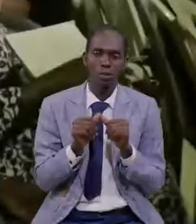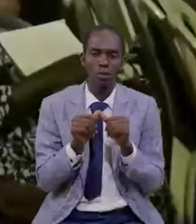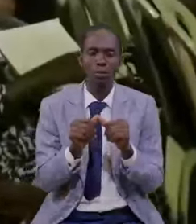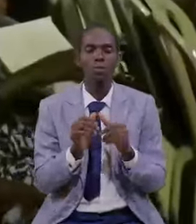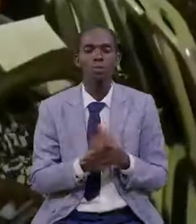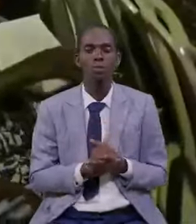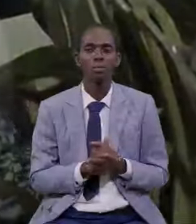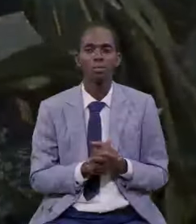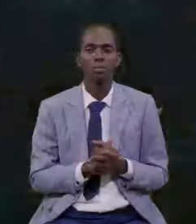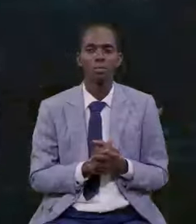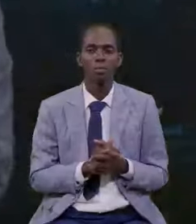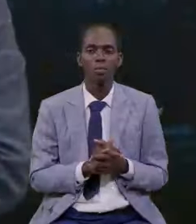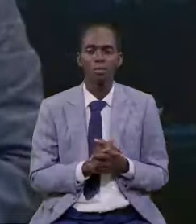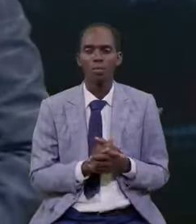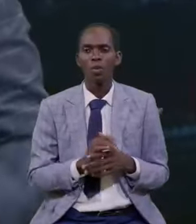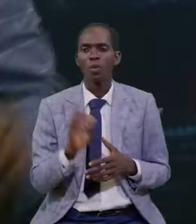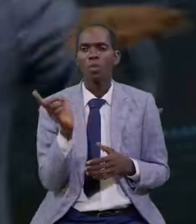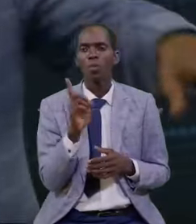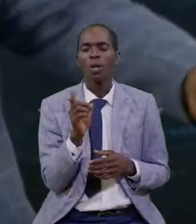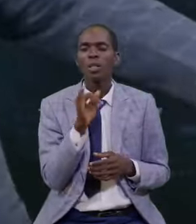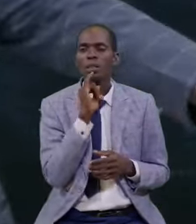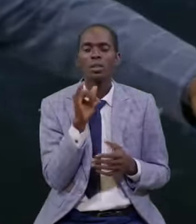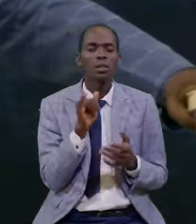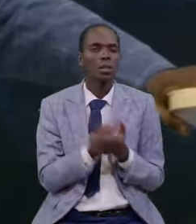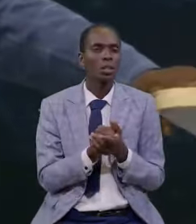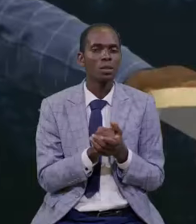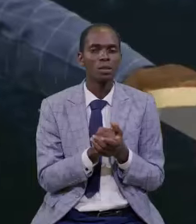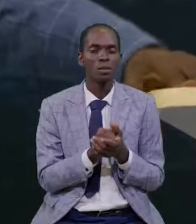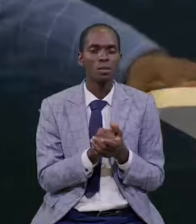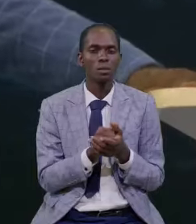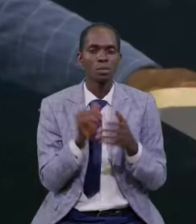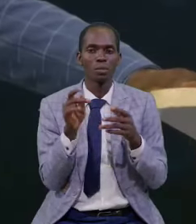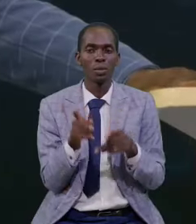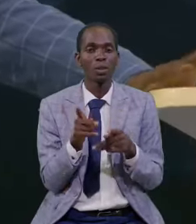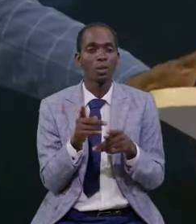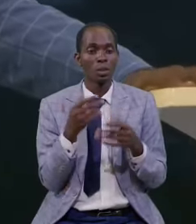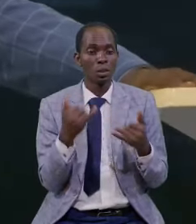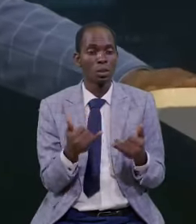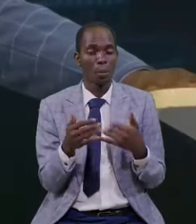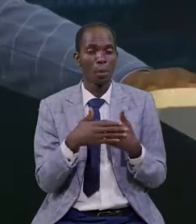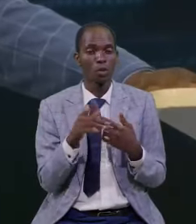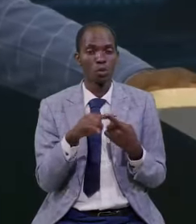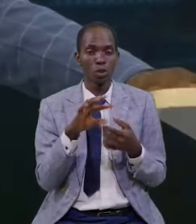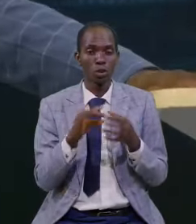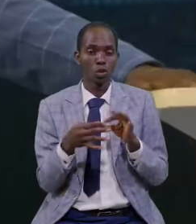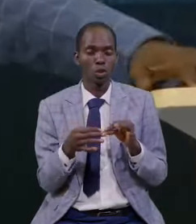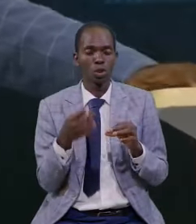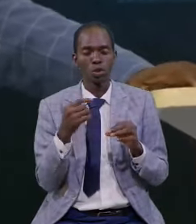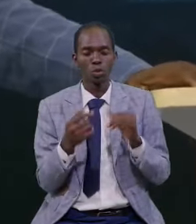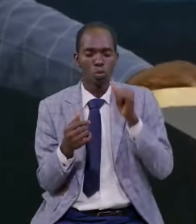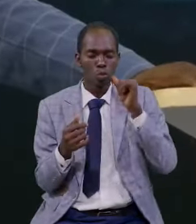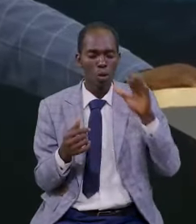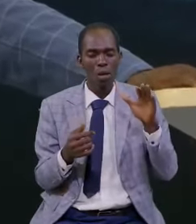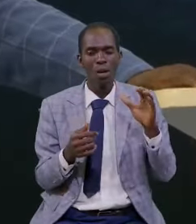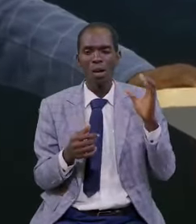What does that mean? Come back to the woman. That woman heard the word of